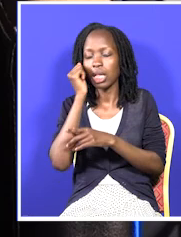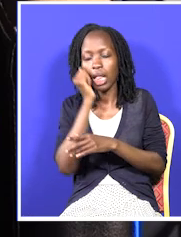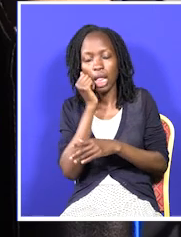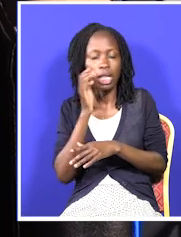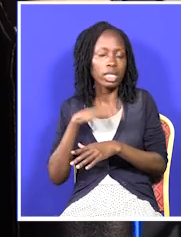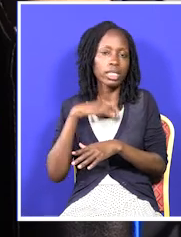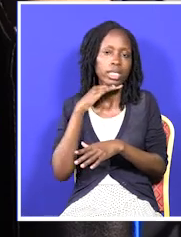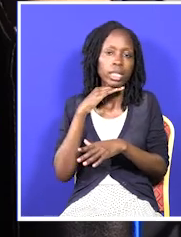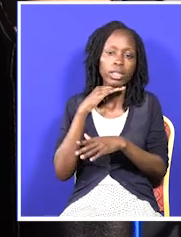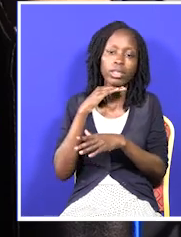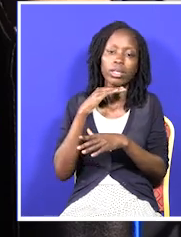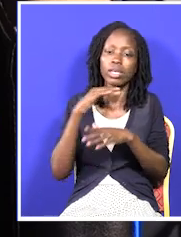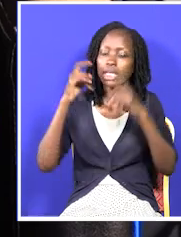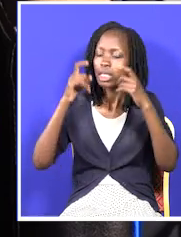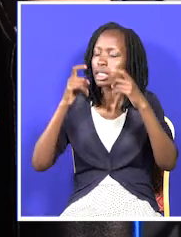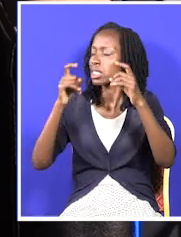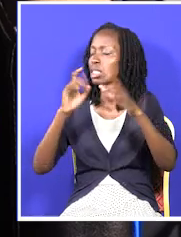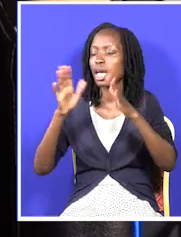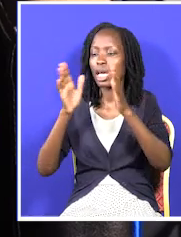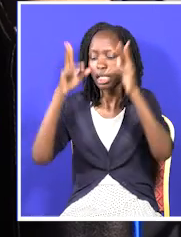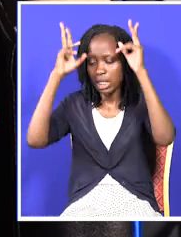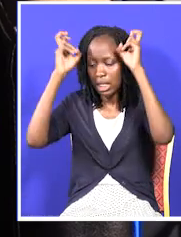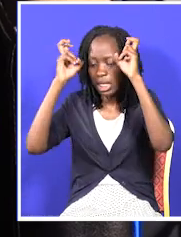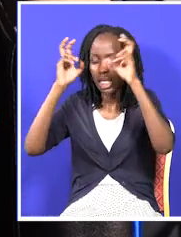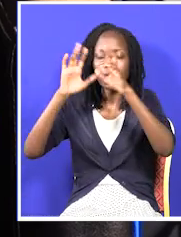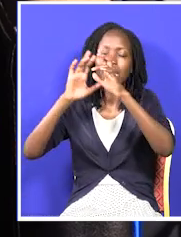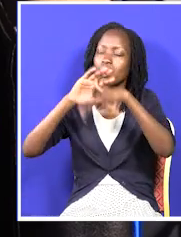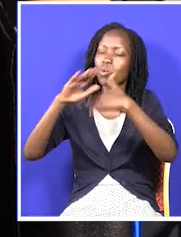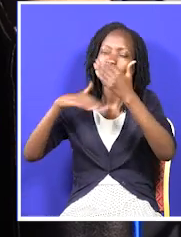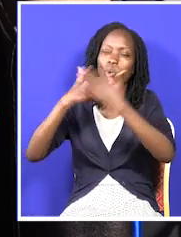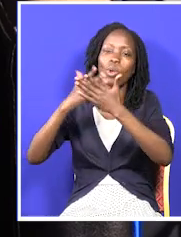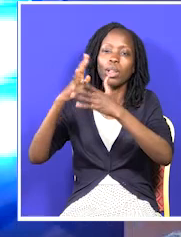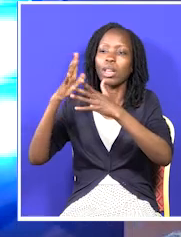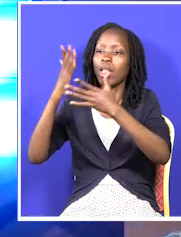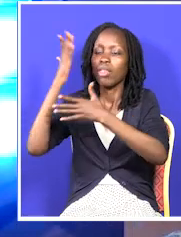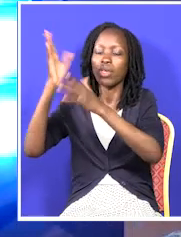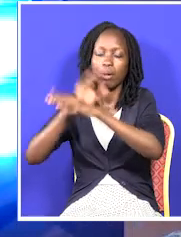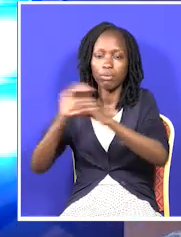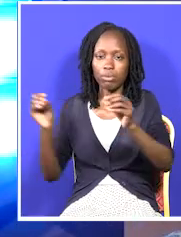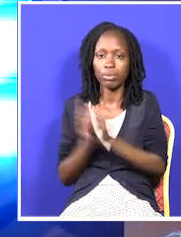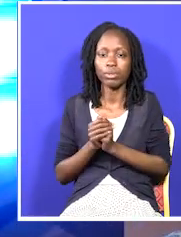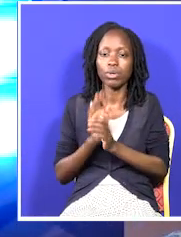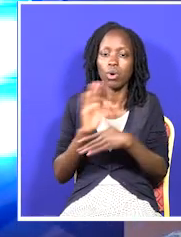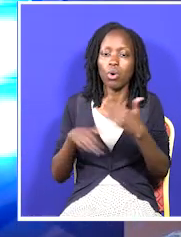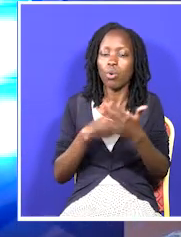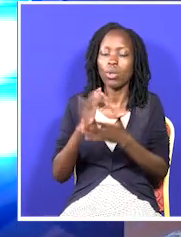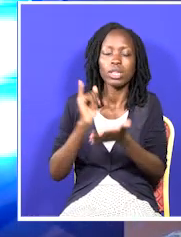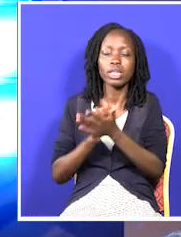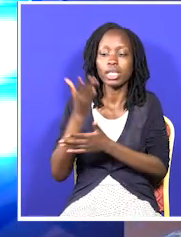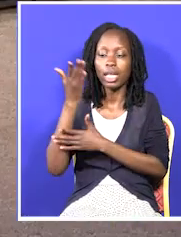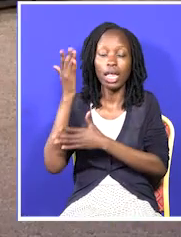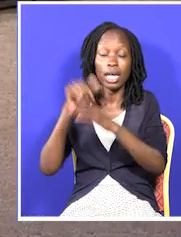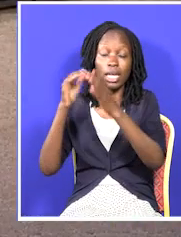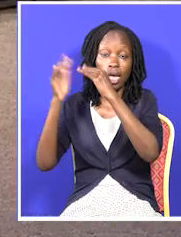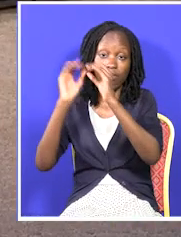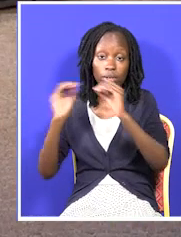death, sin, or even Satan and his demons. Wow. So all those things will not be there, right?